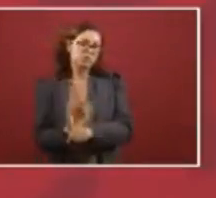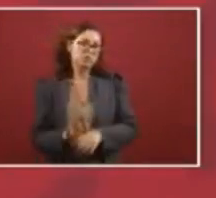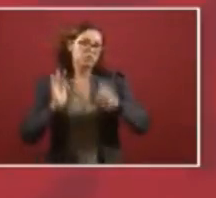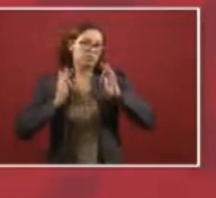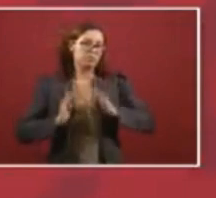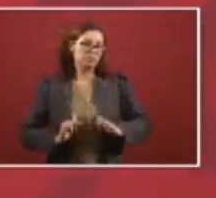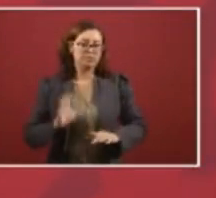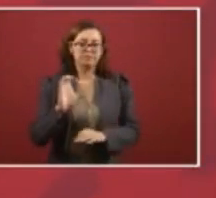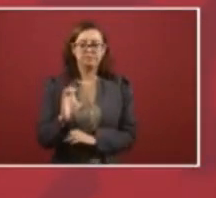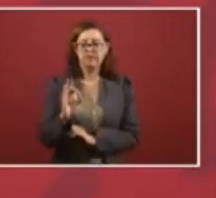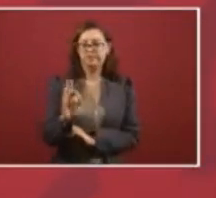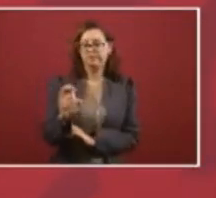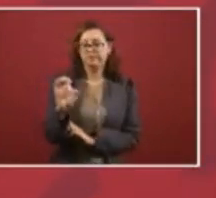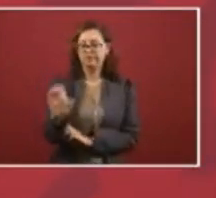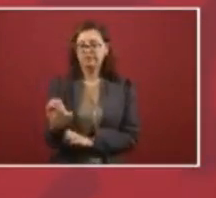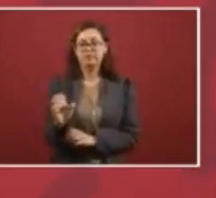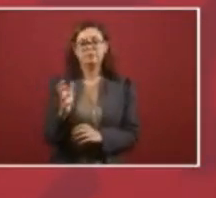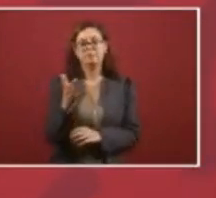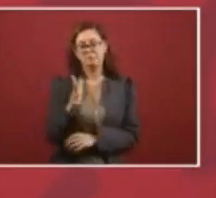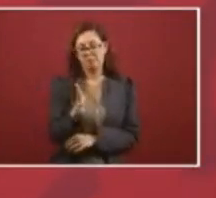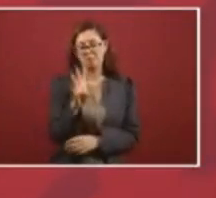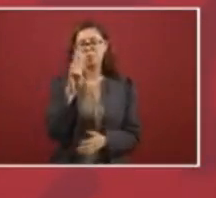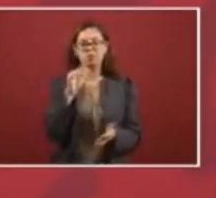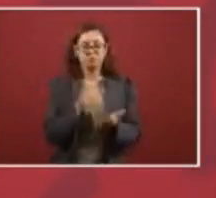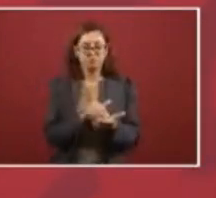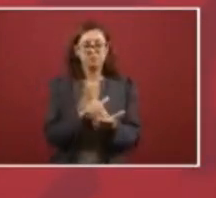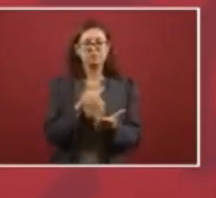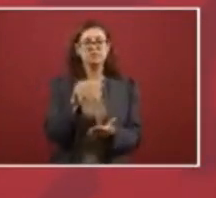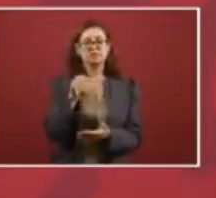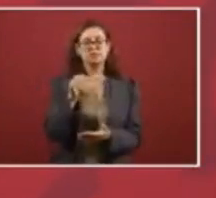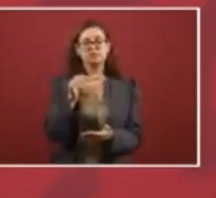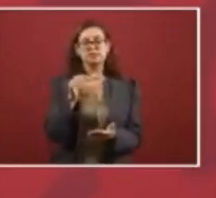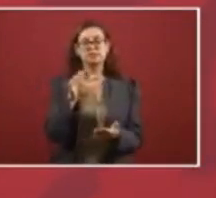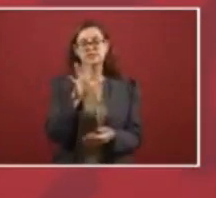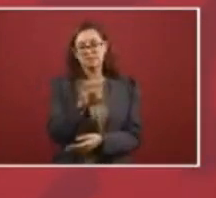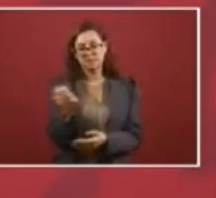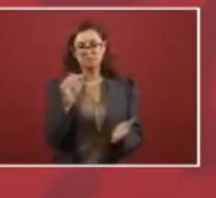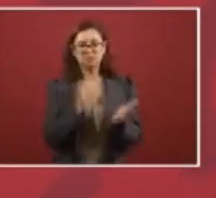in favor of the Federal Electric Commission about